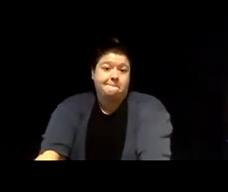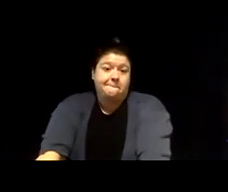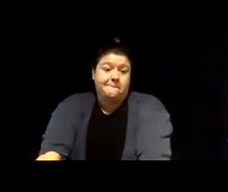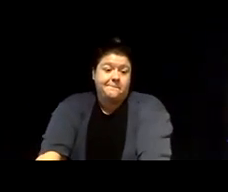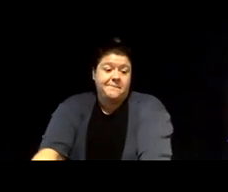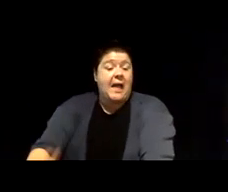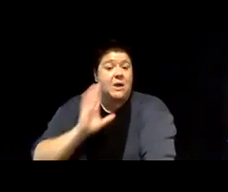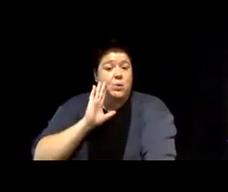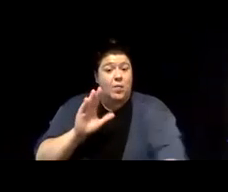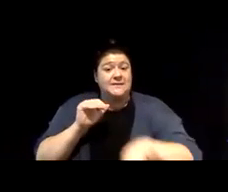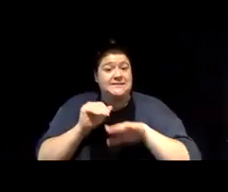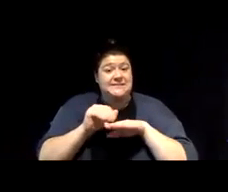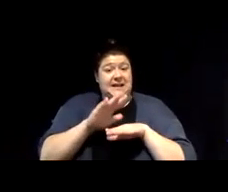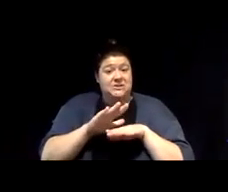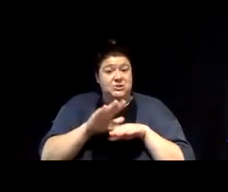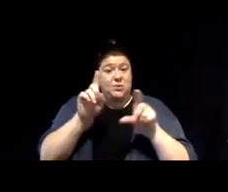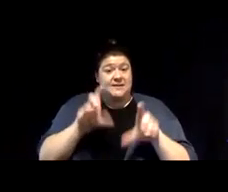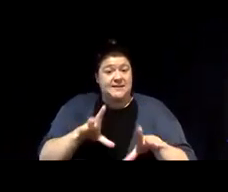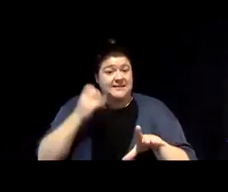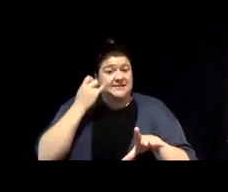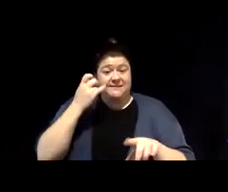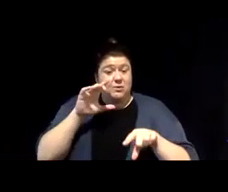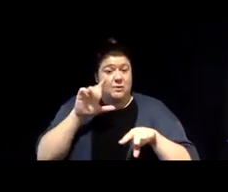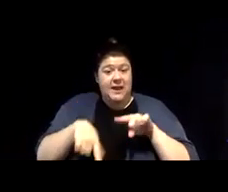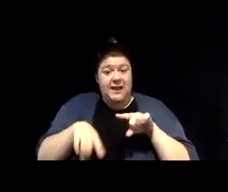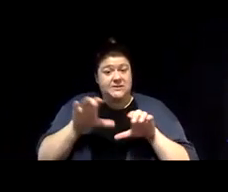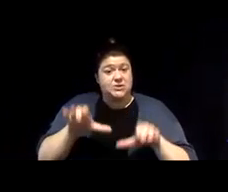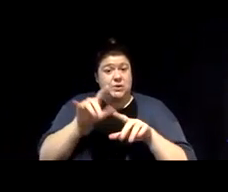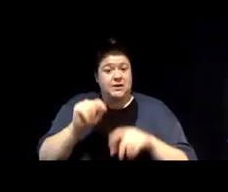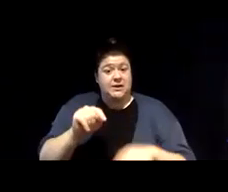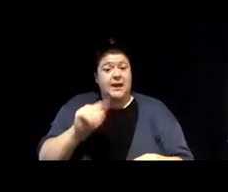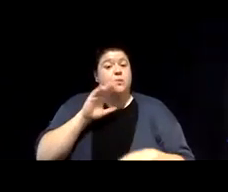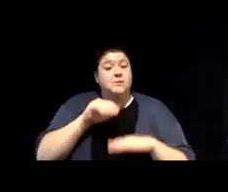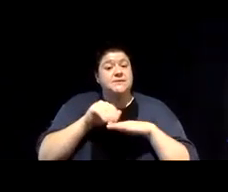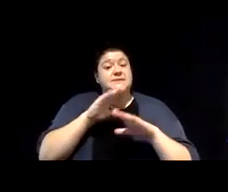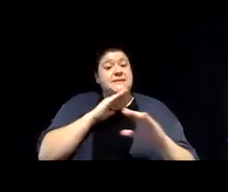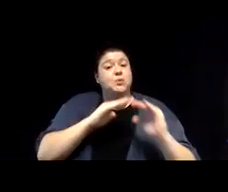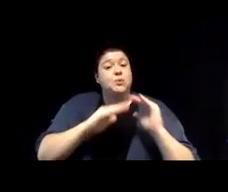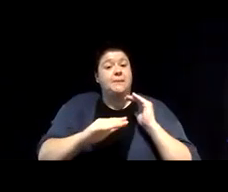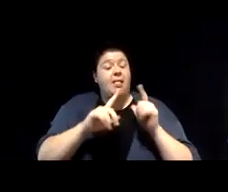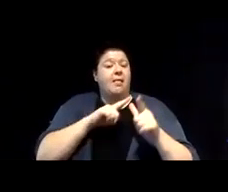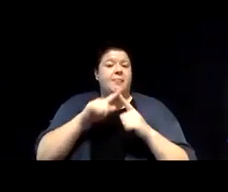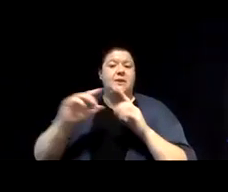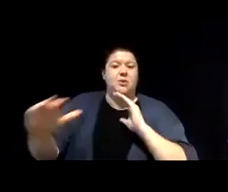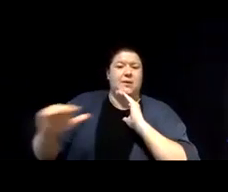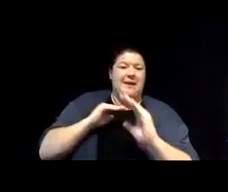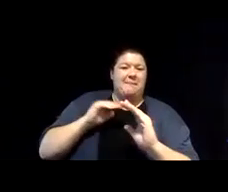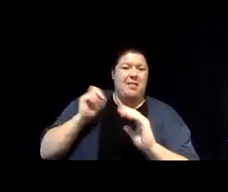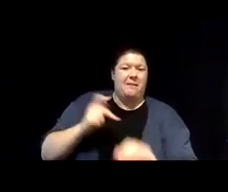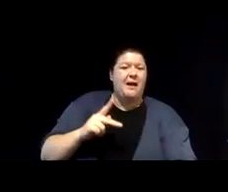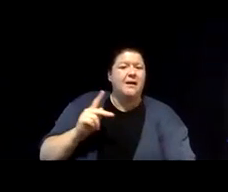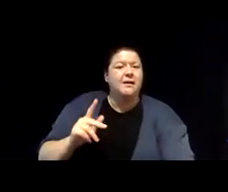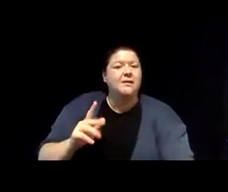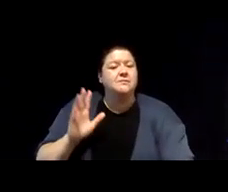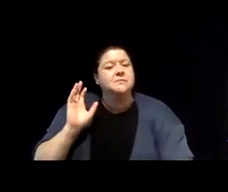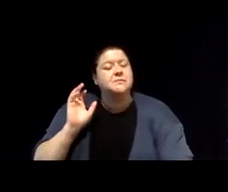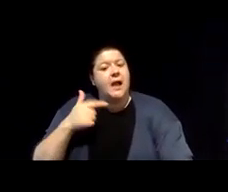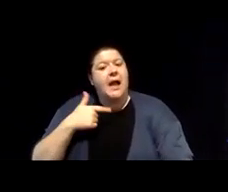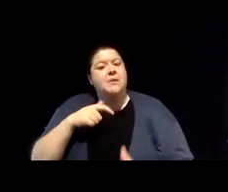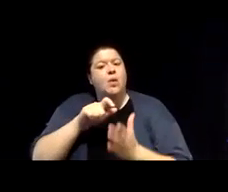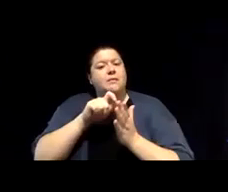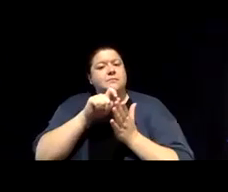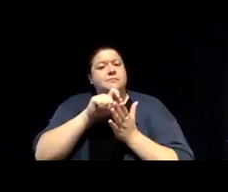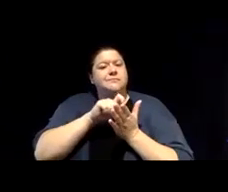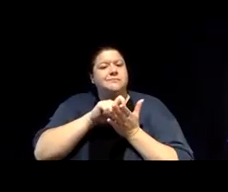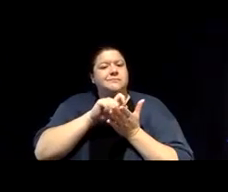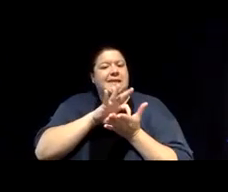will send you the test. If you can't get it done, I will send it to you as an email, and then you can send it back to me and I can grade it